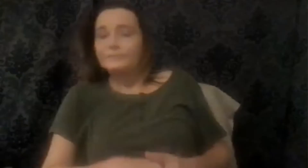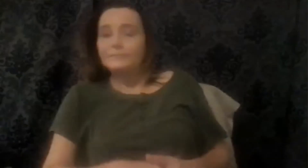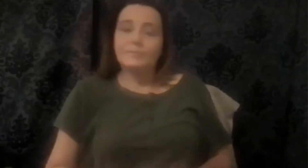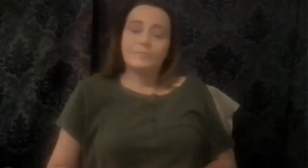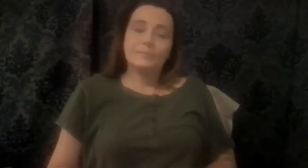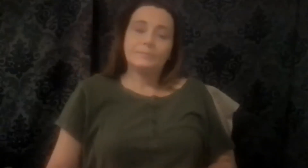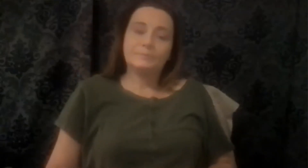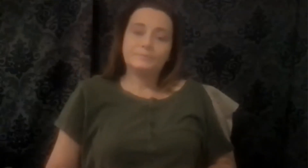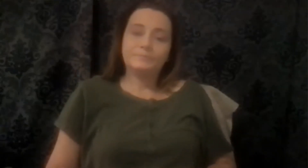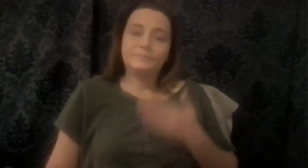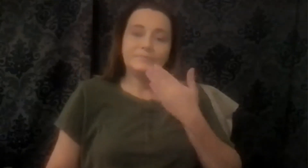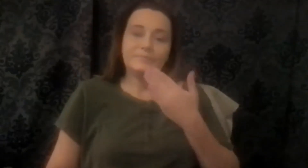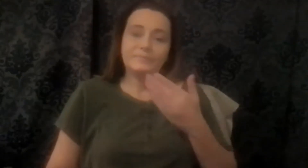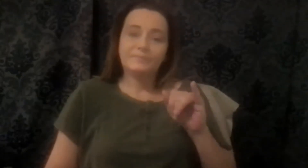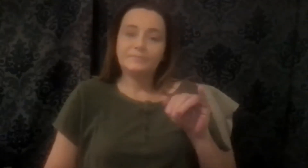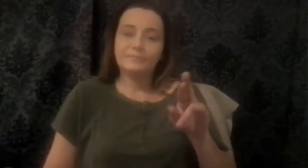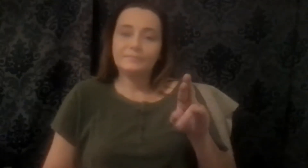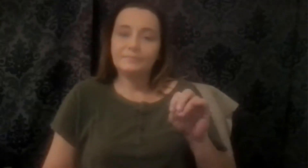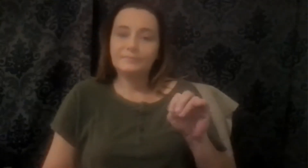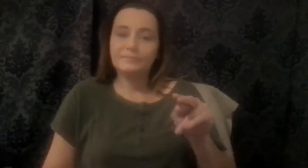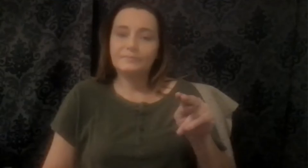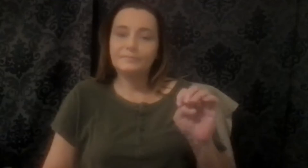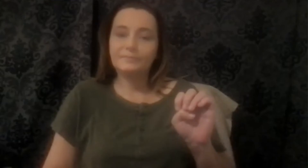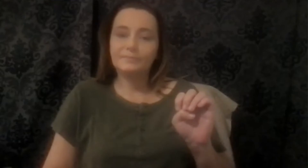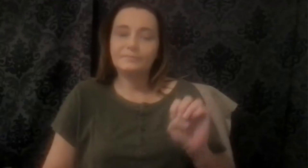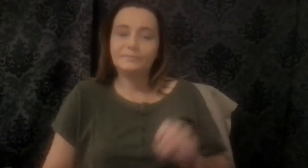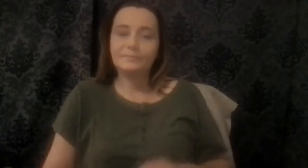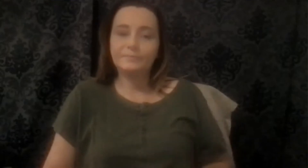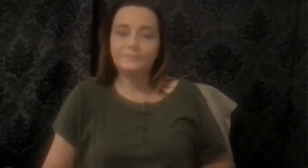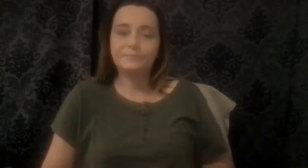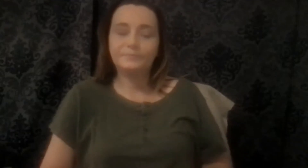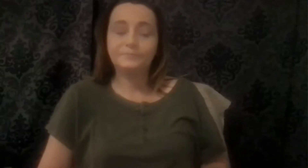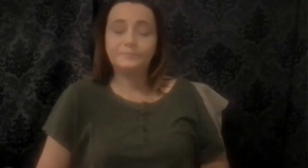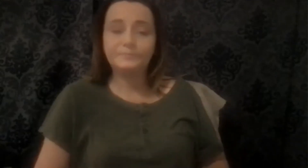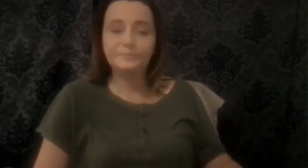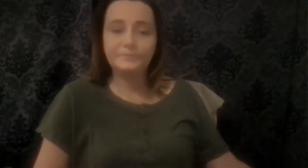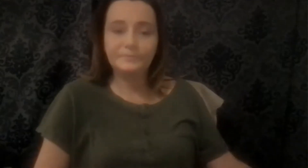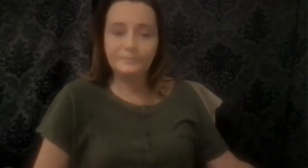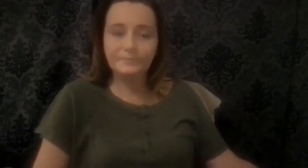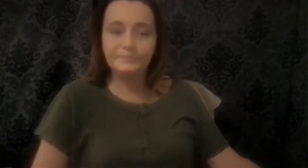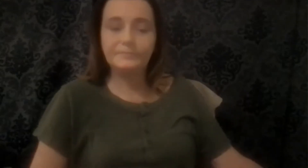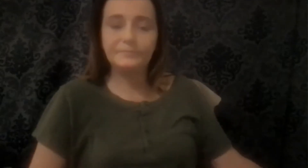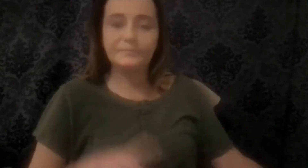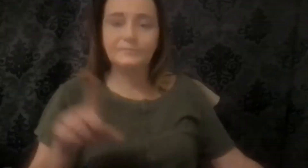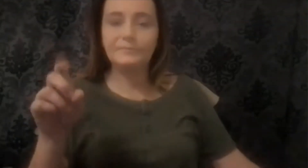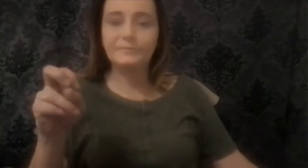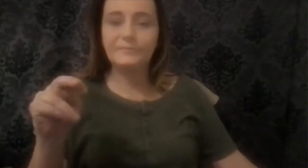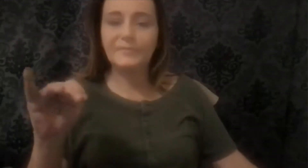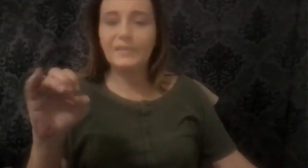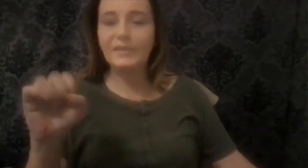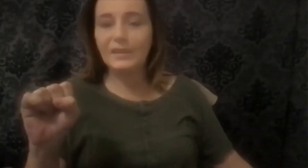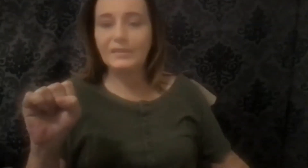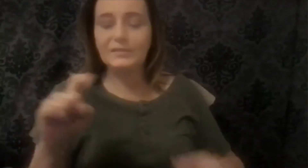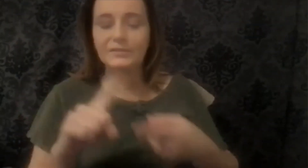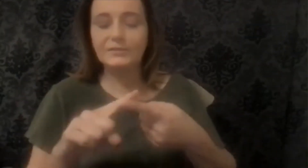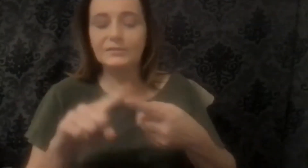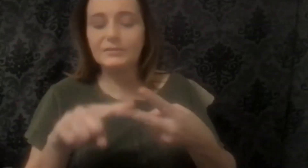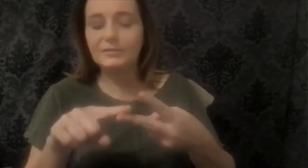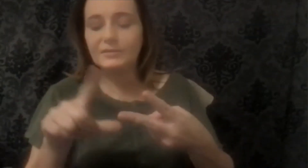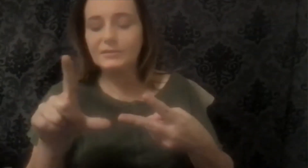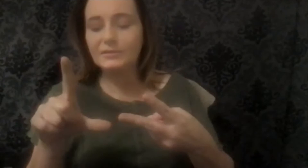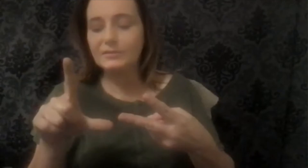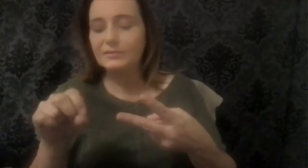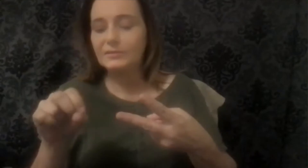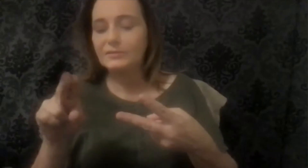Thank you, Irene. Questions? I'll go to Dennis, then Lewis. Those are the last two questions I